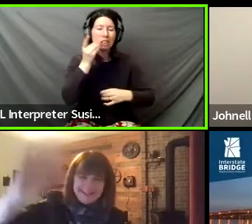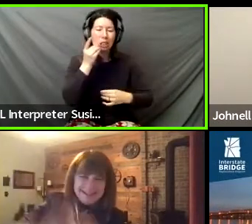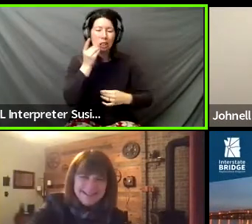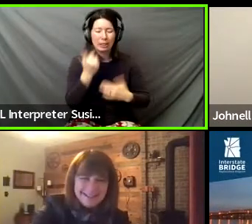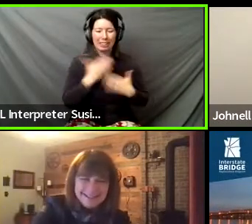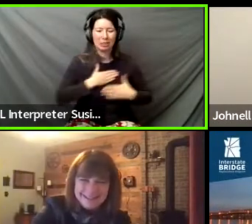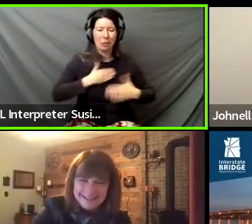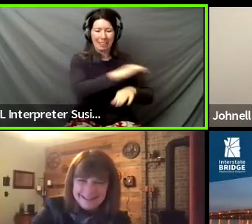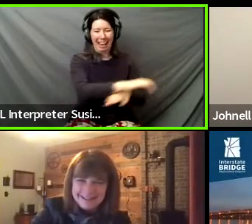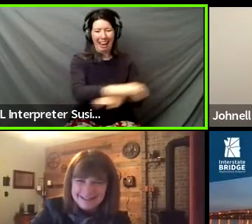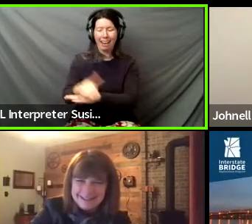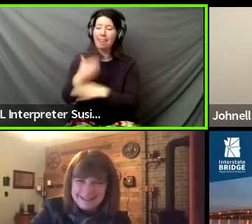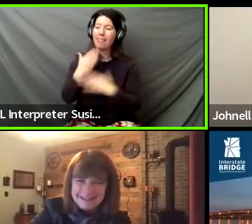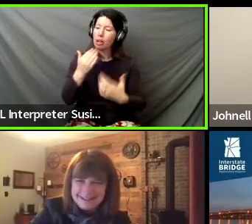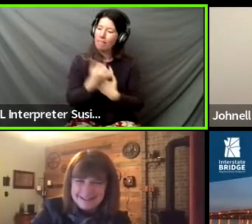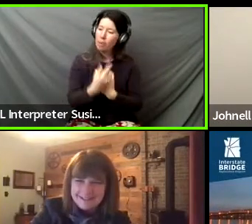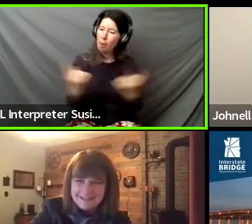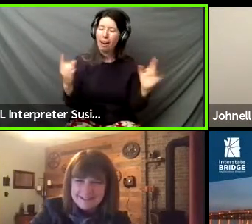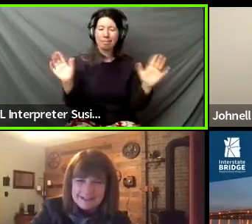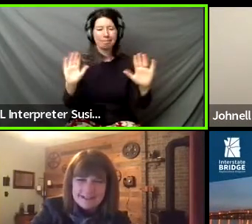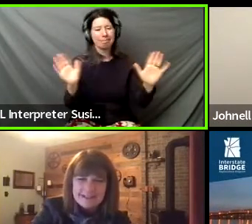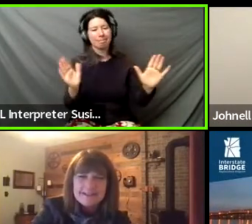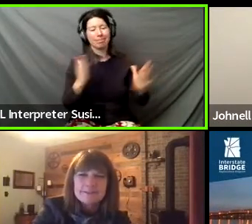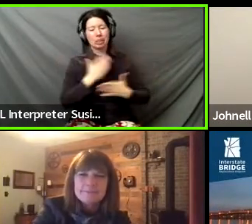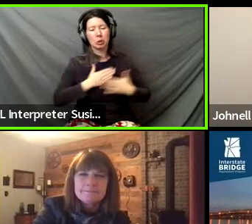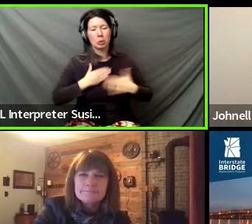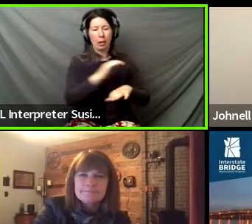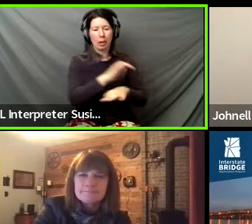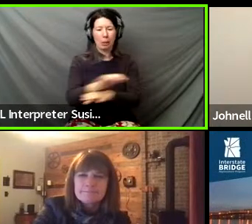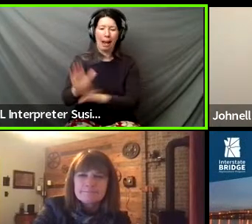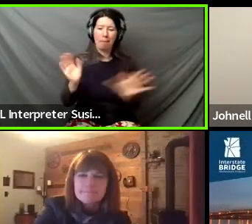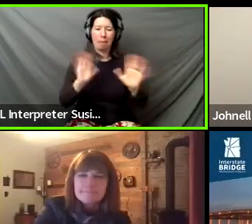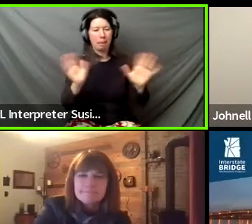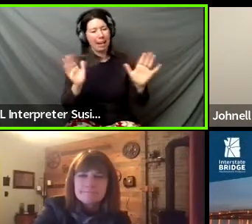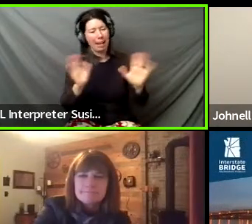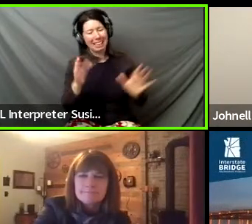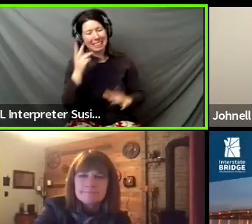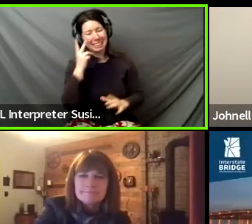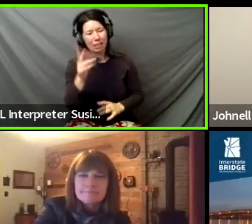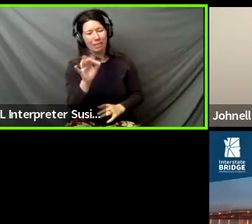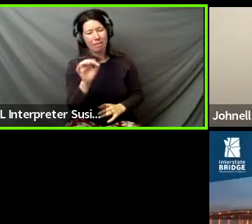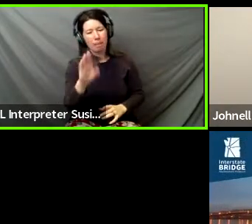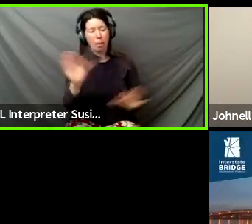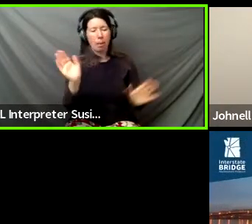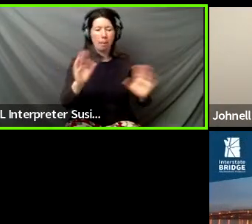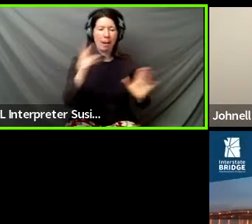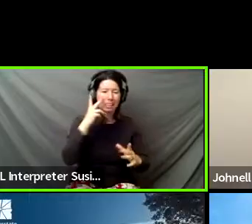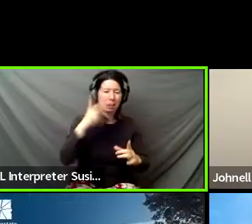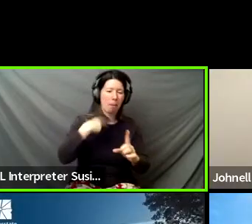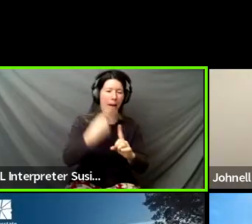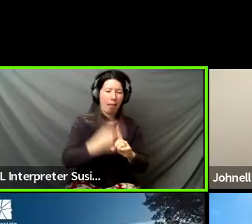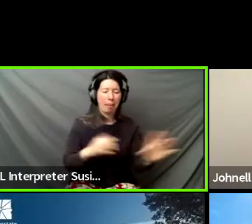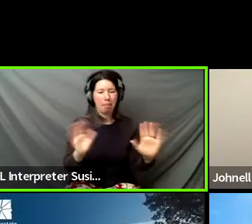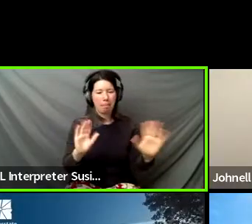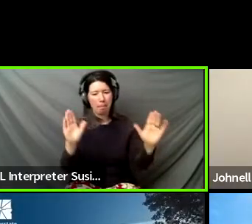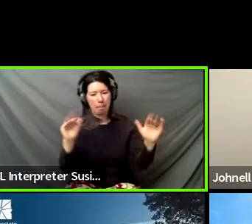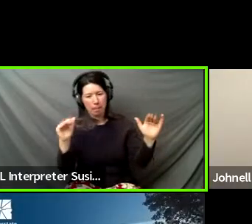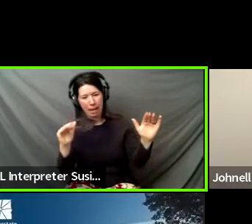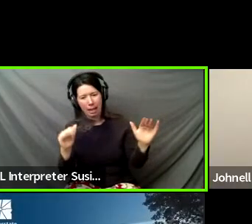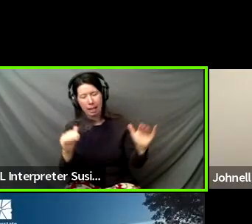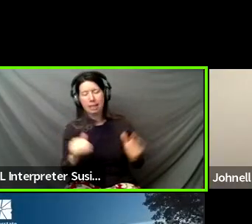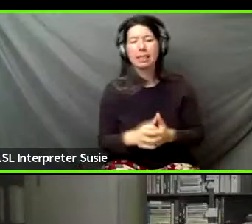you, everyone. Have a great evening. Thank you. Thank you. February. Have a good night. See you next month. Bye-bye. And AJ, feel